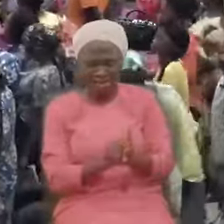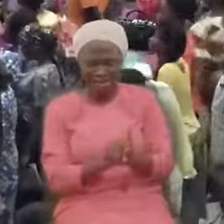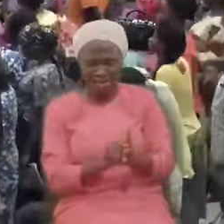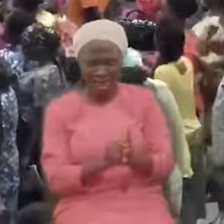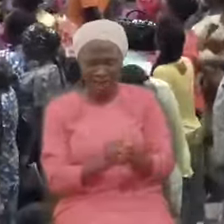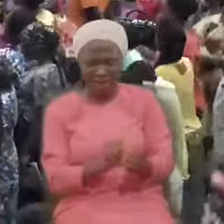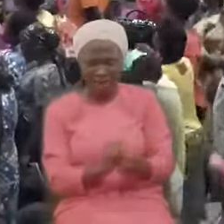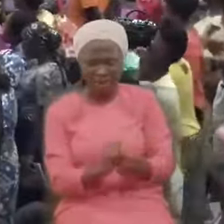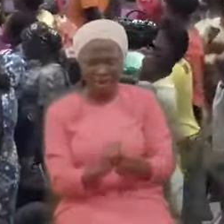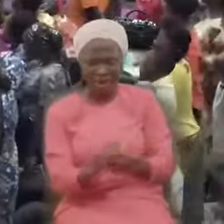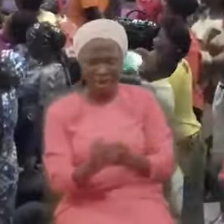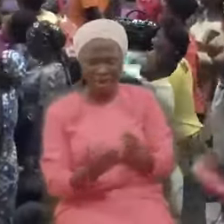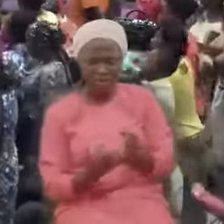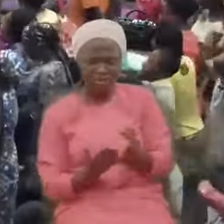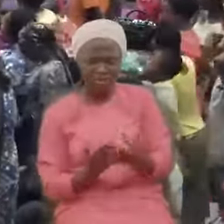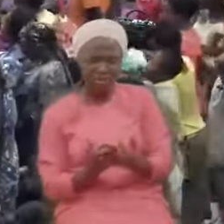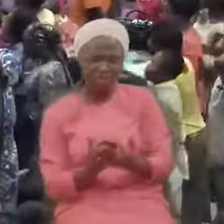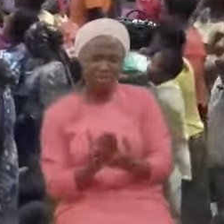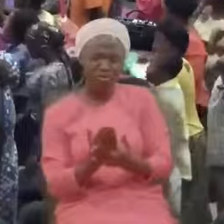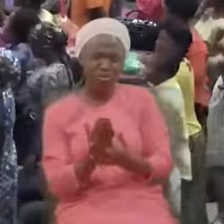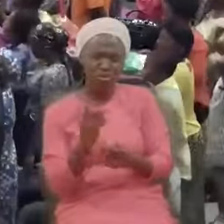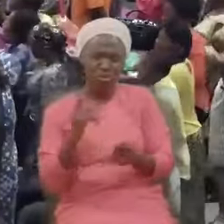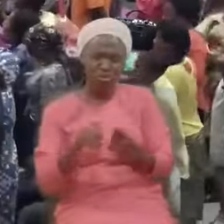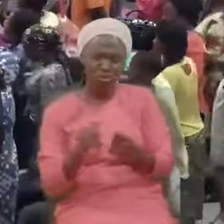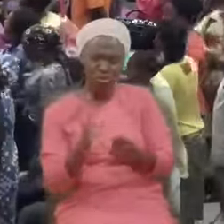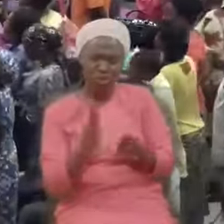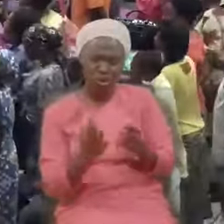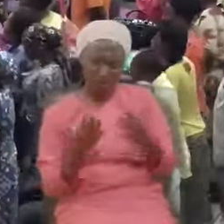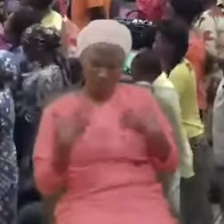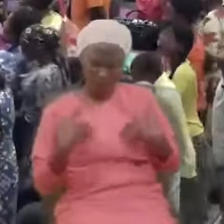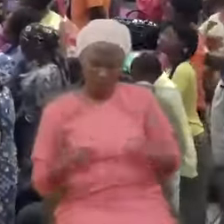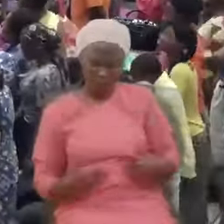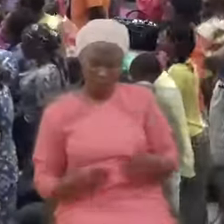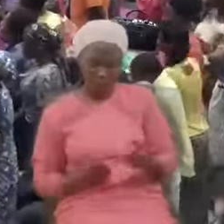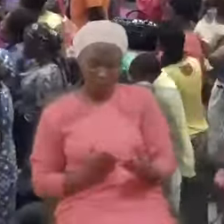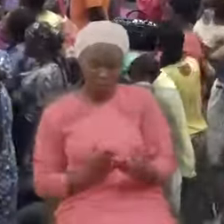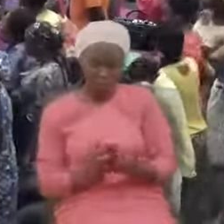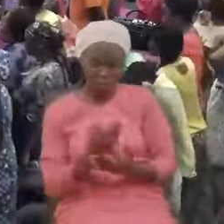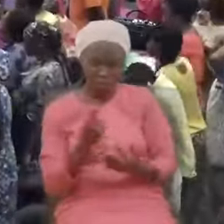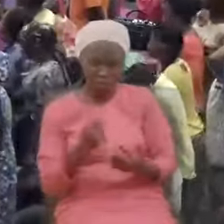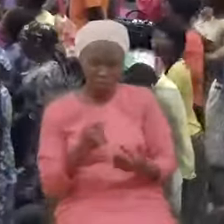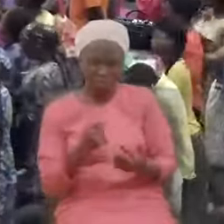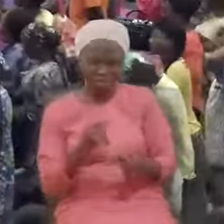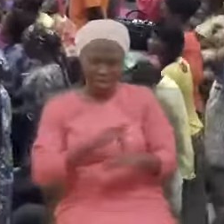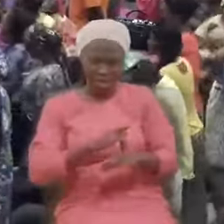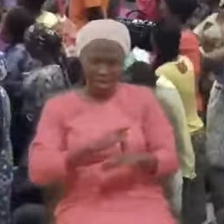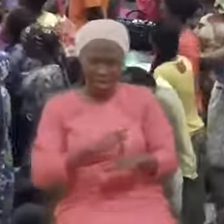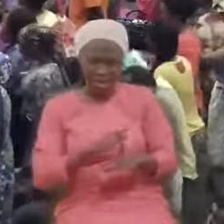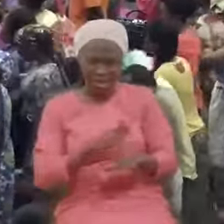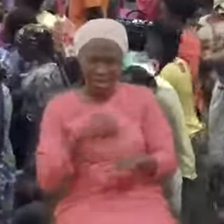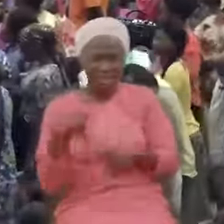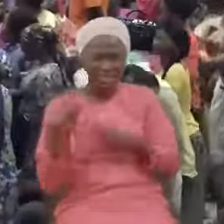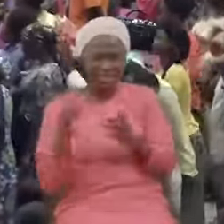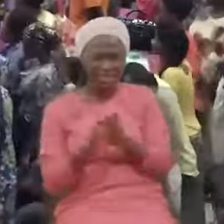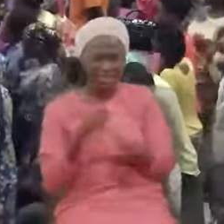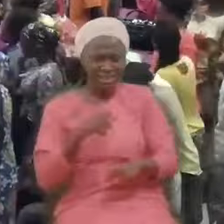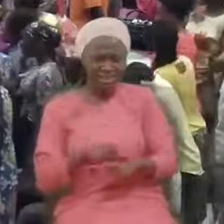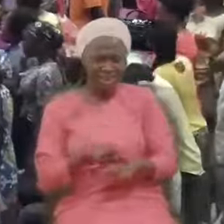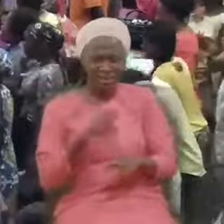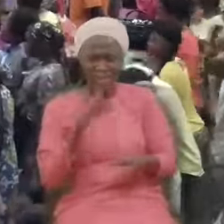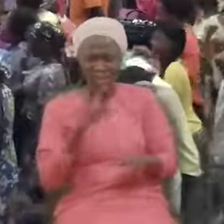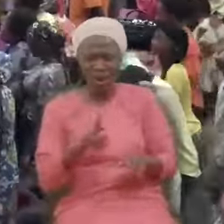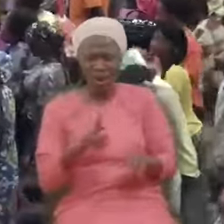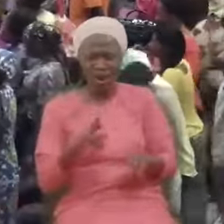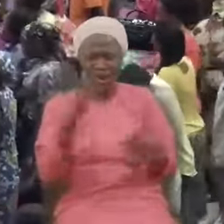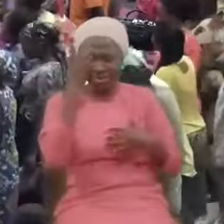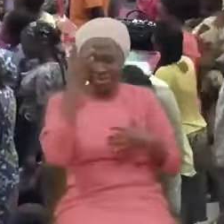that leg, and since that time you've been leaping. You're free. The Lord